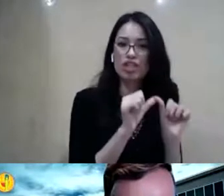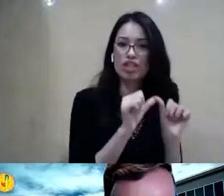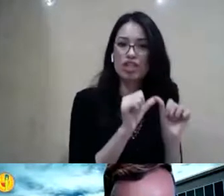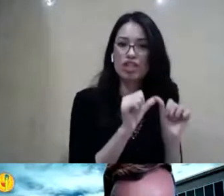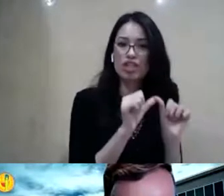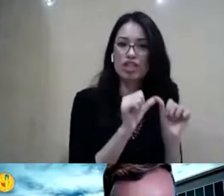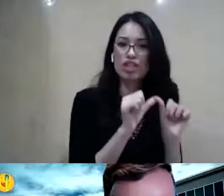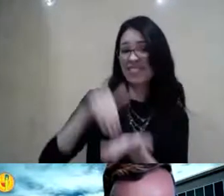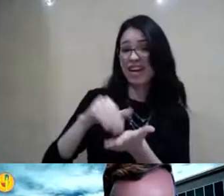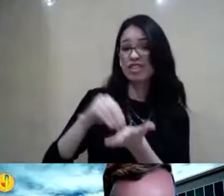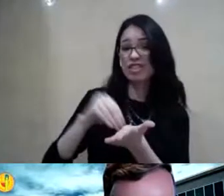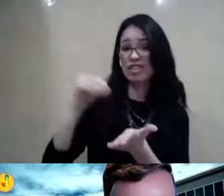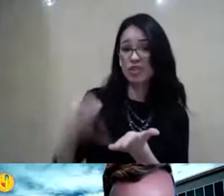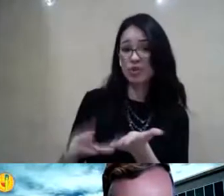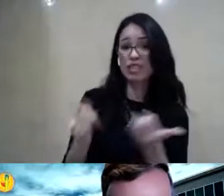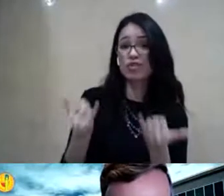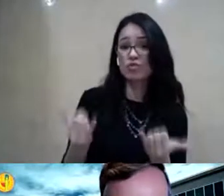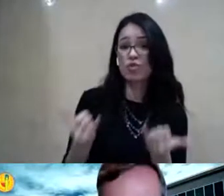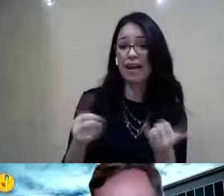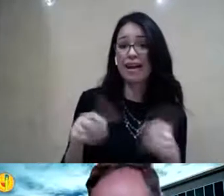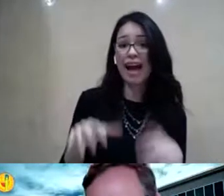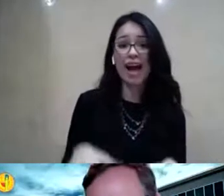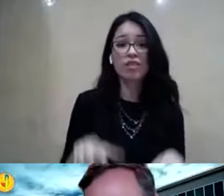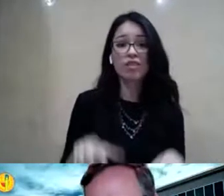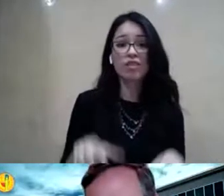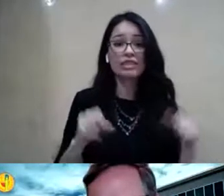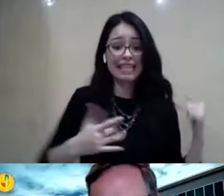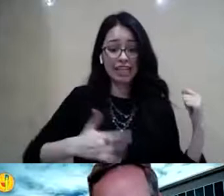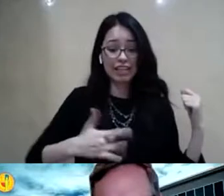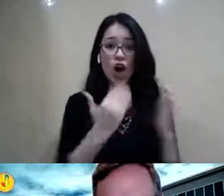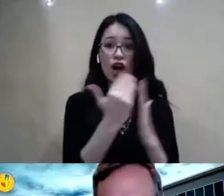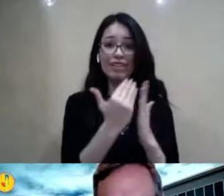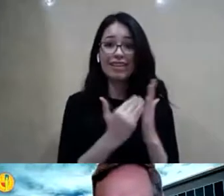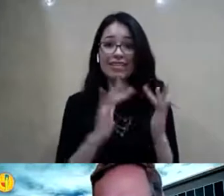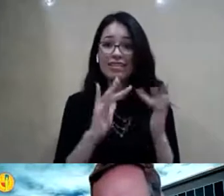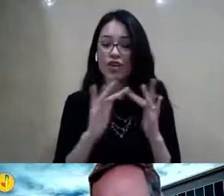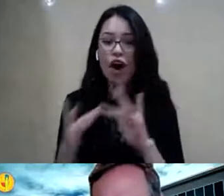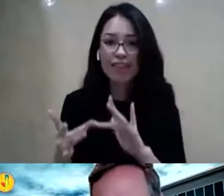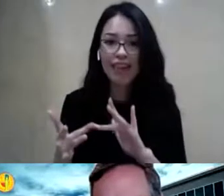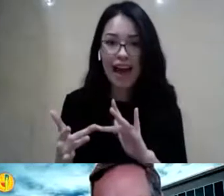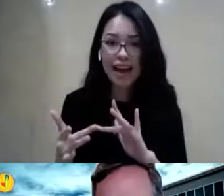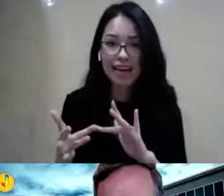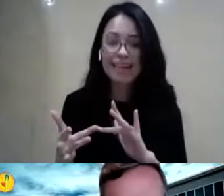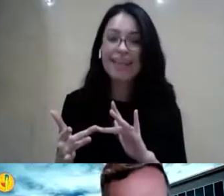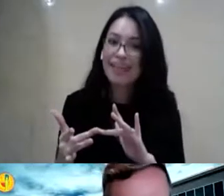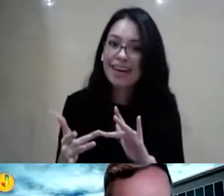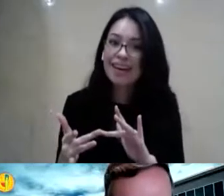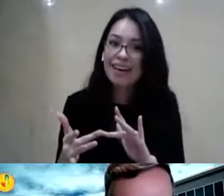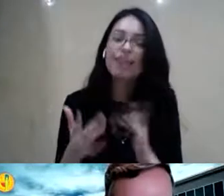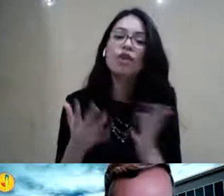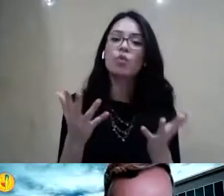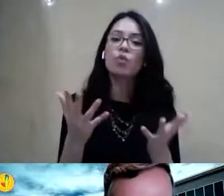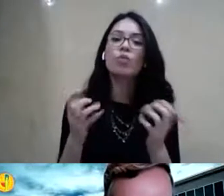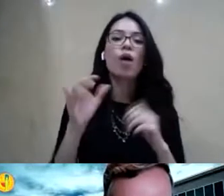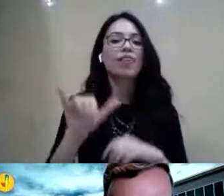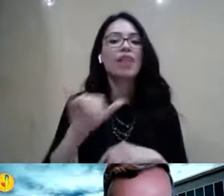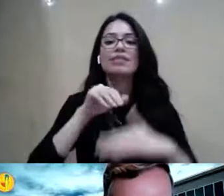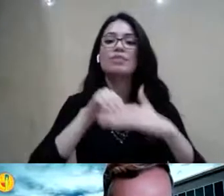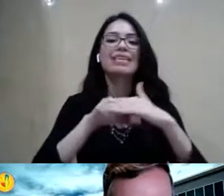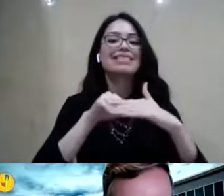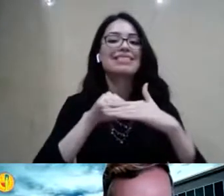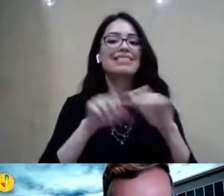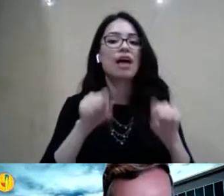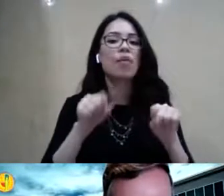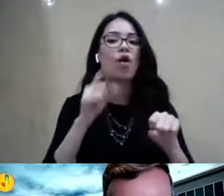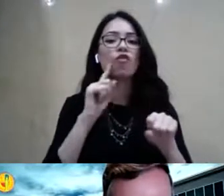taking guitar lessons online with free guitars provided by Fender. We want that to be every middle school student. We want to keep going